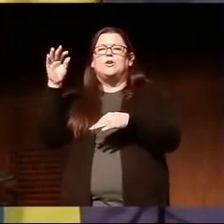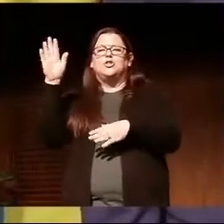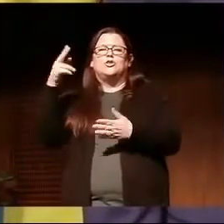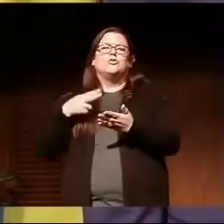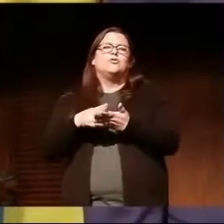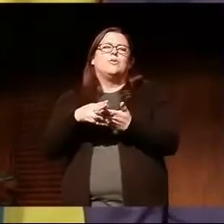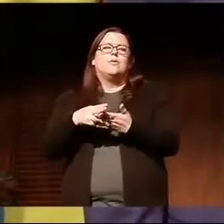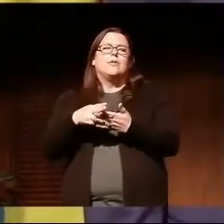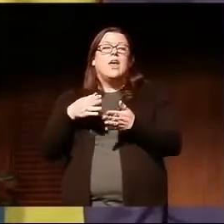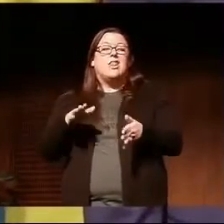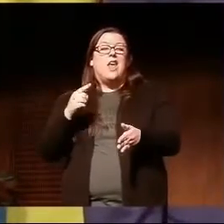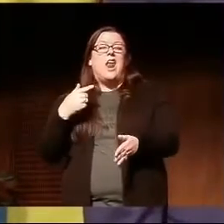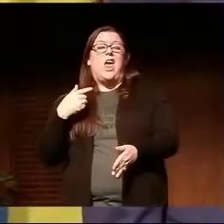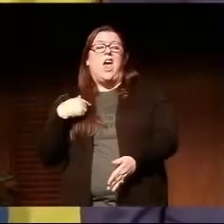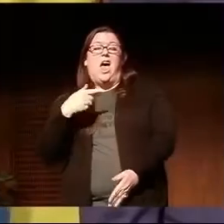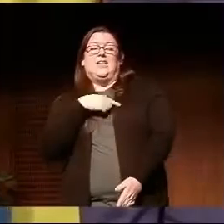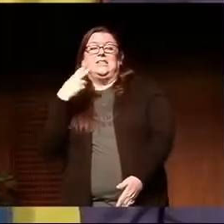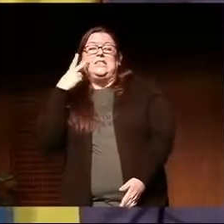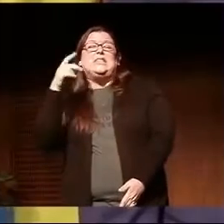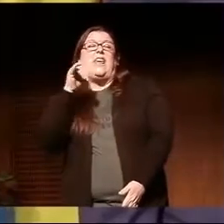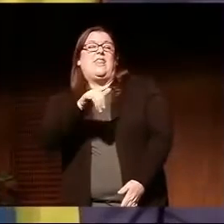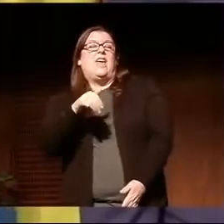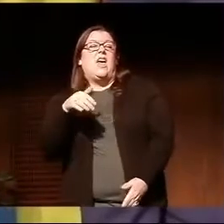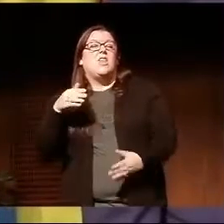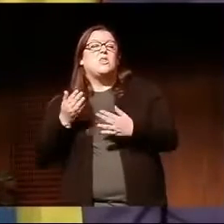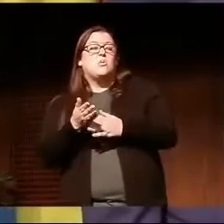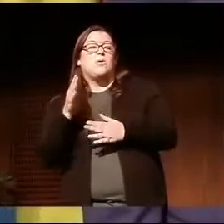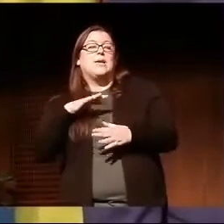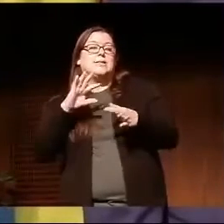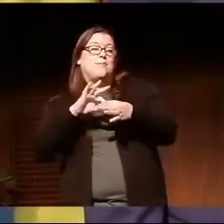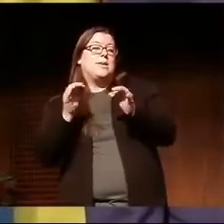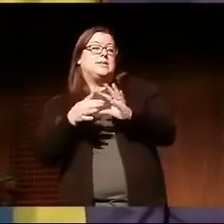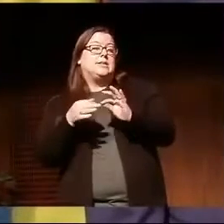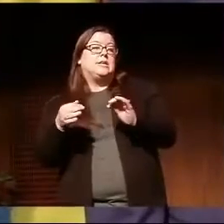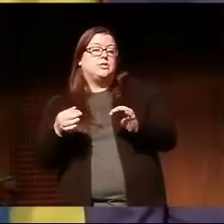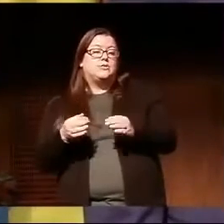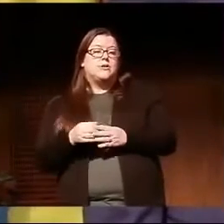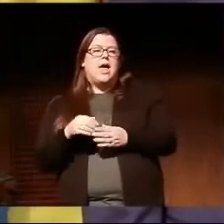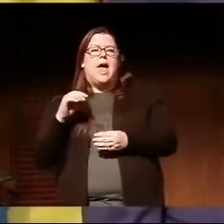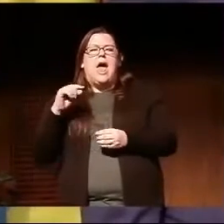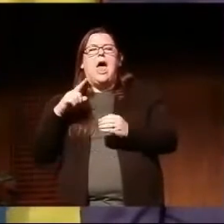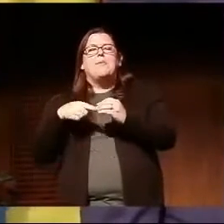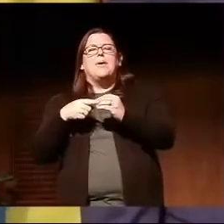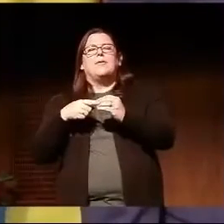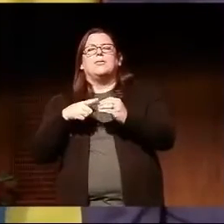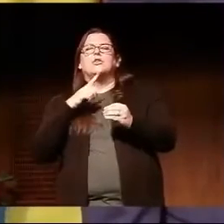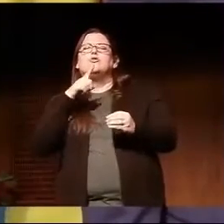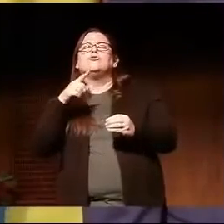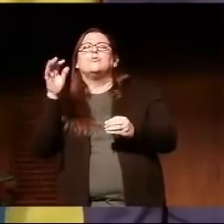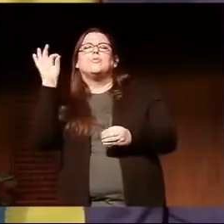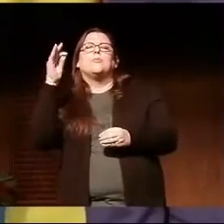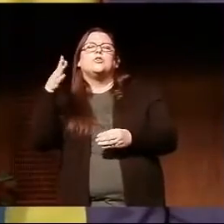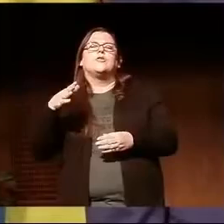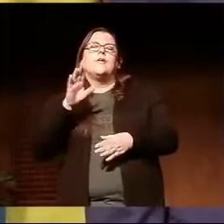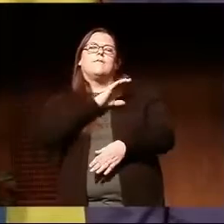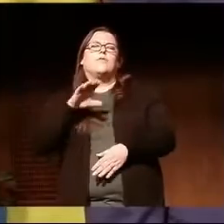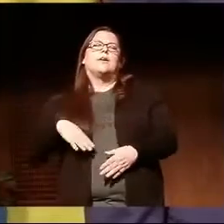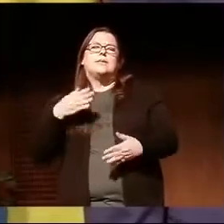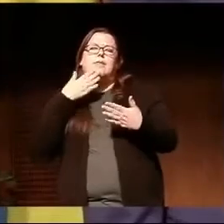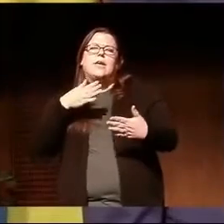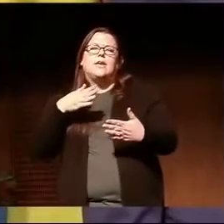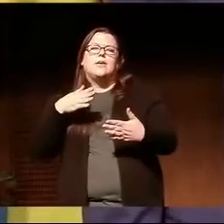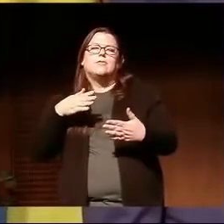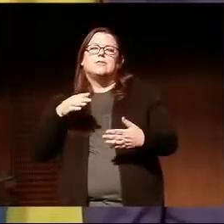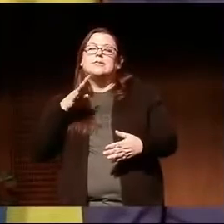Let us see that tonight through his message about the true preacher of Christ. Father, thank you.